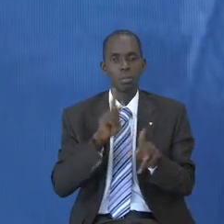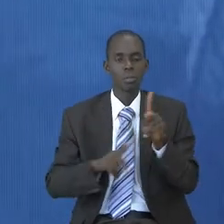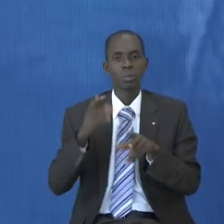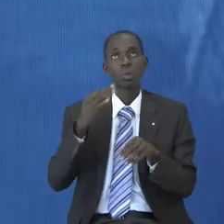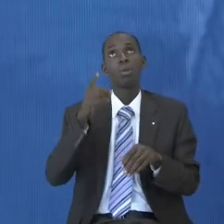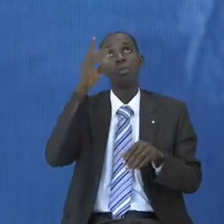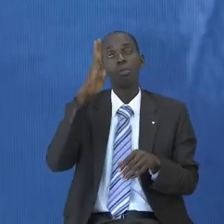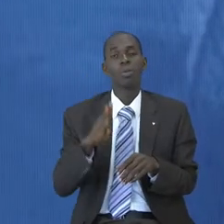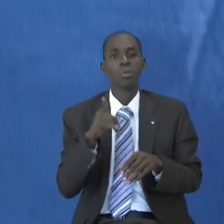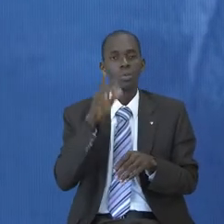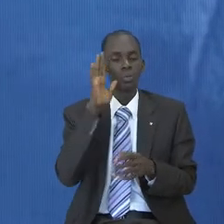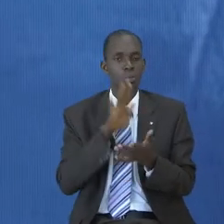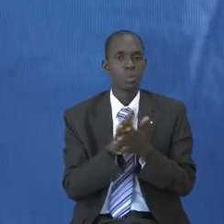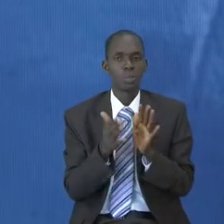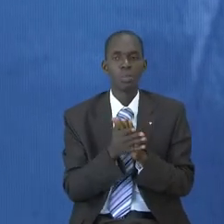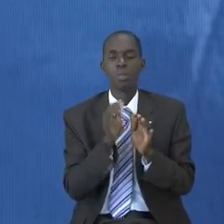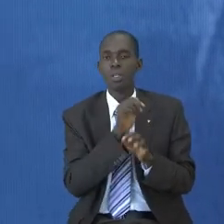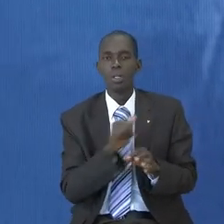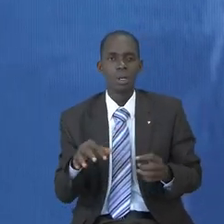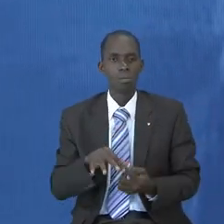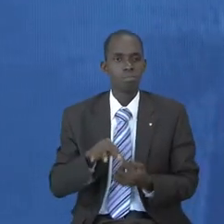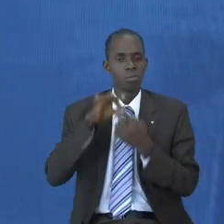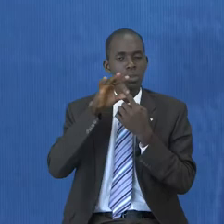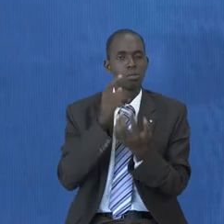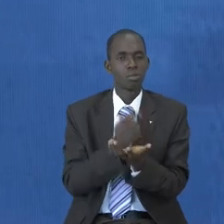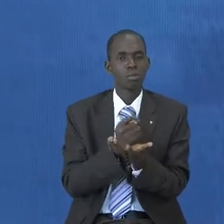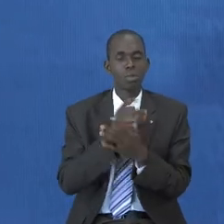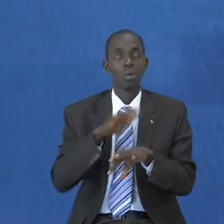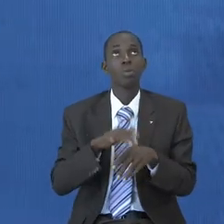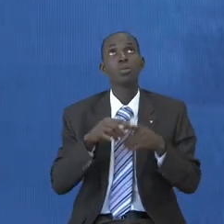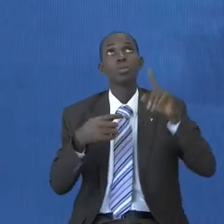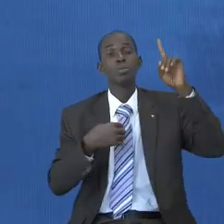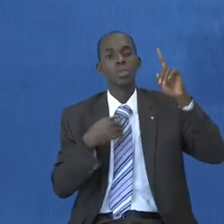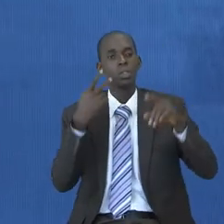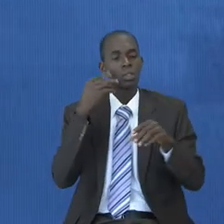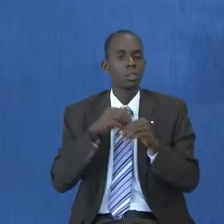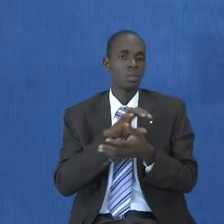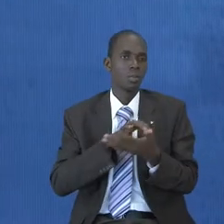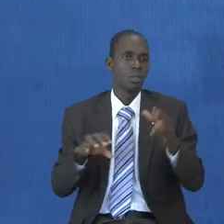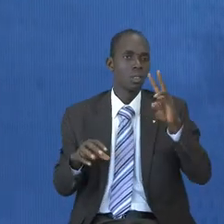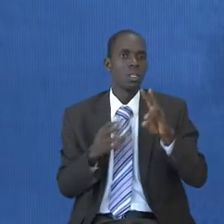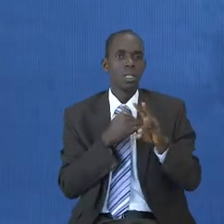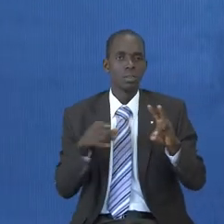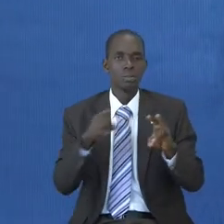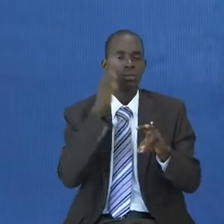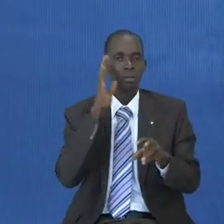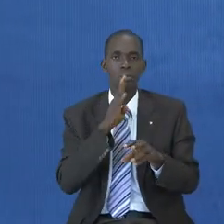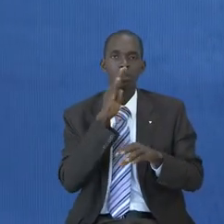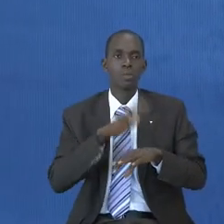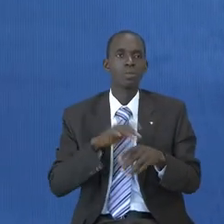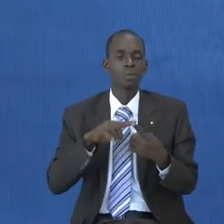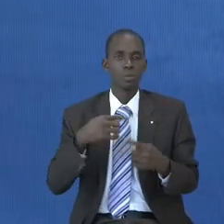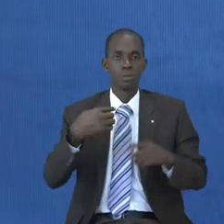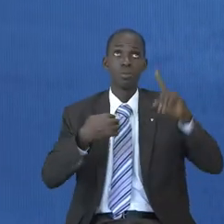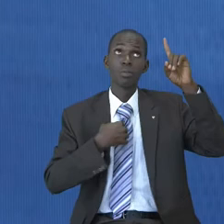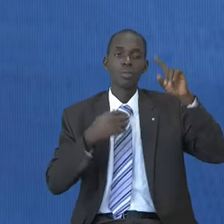a peculiar treasure unto me. And then in verse 6, we're told, and ye shall be unto me a kingdom